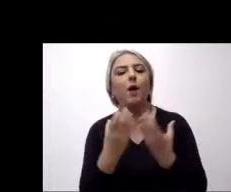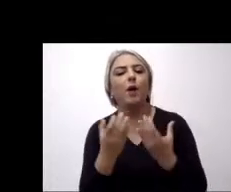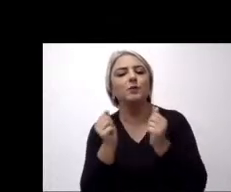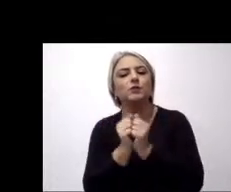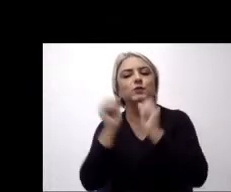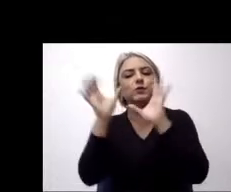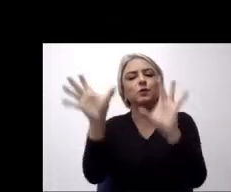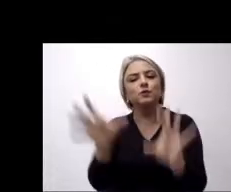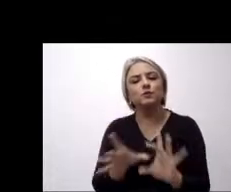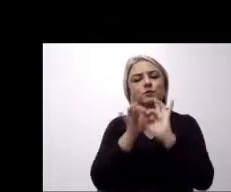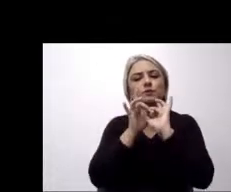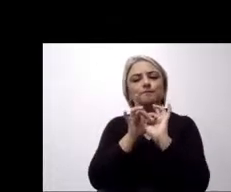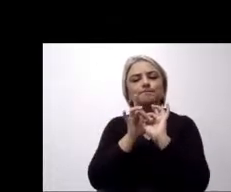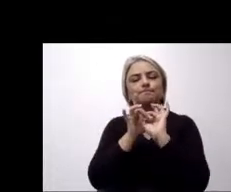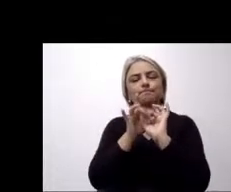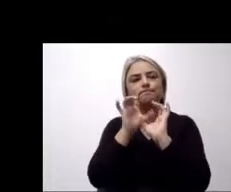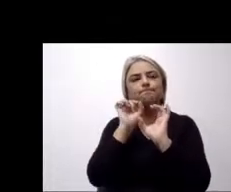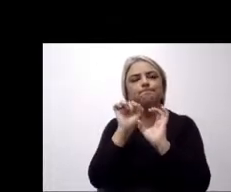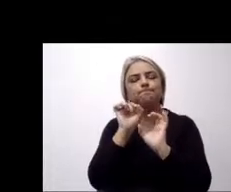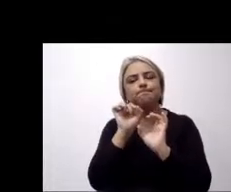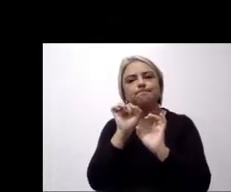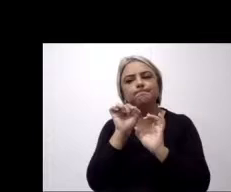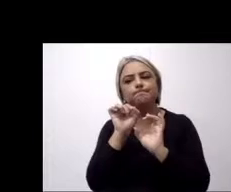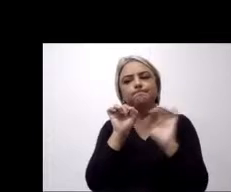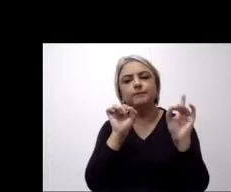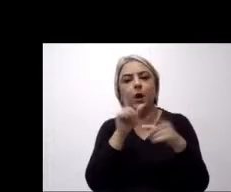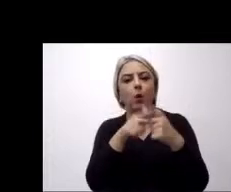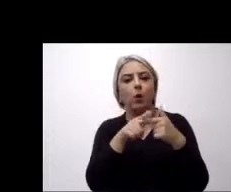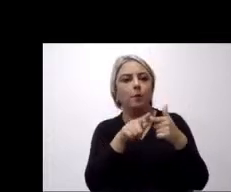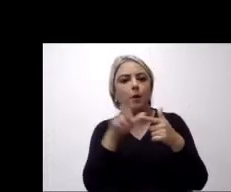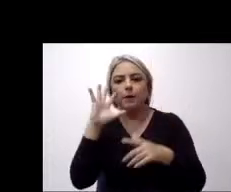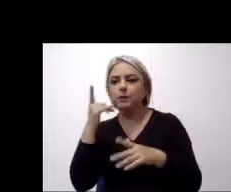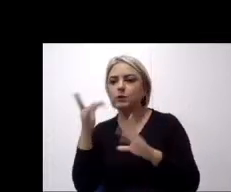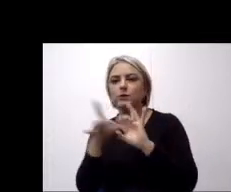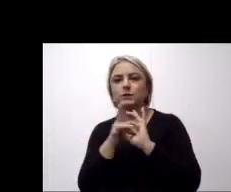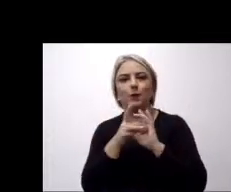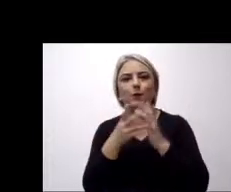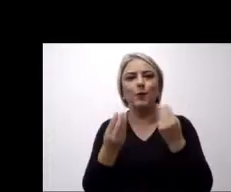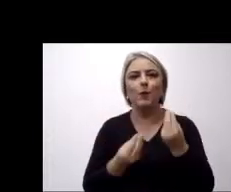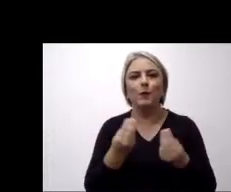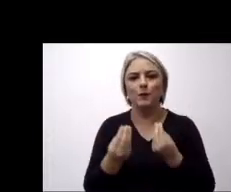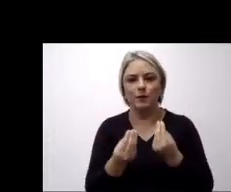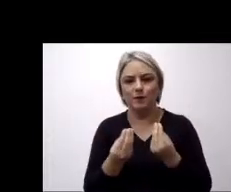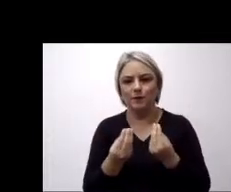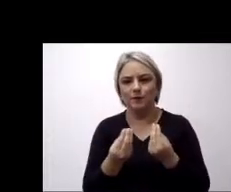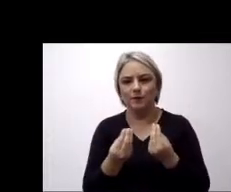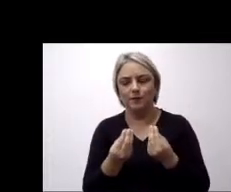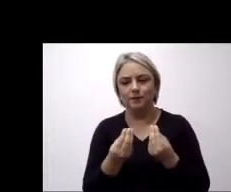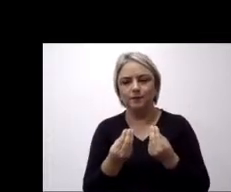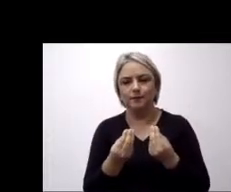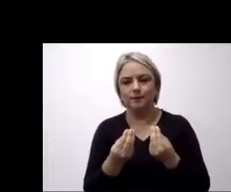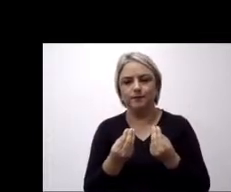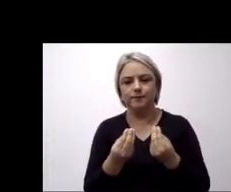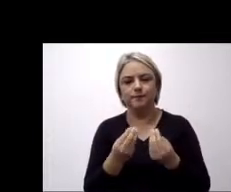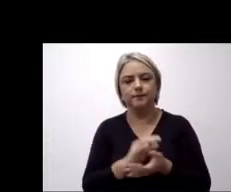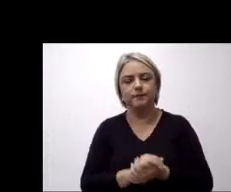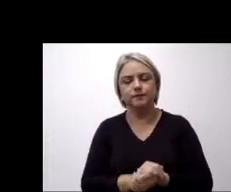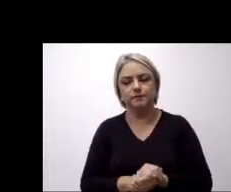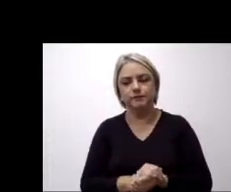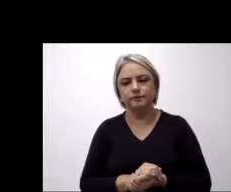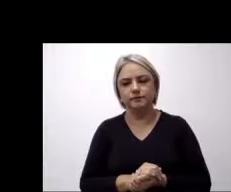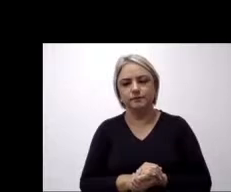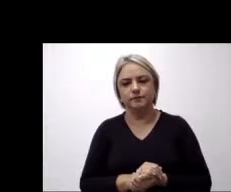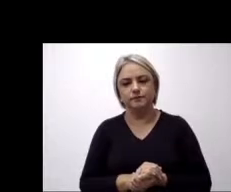solution. And this is an important point, is observing this discursive practice without give